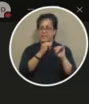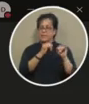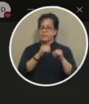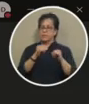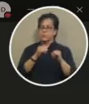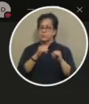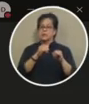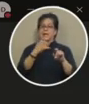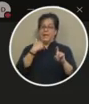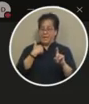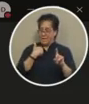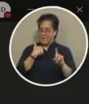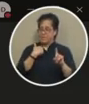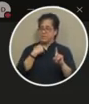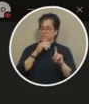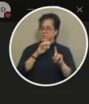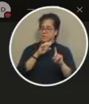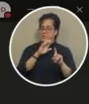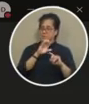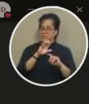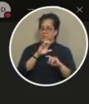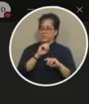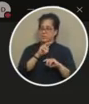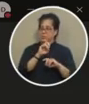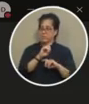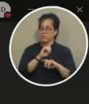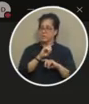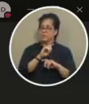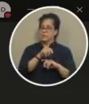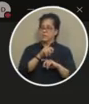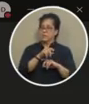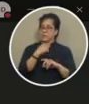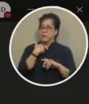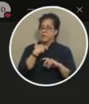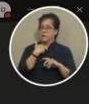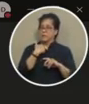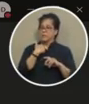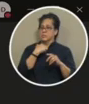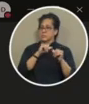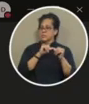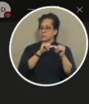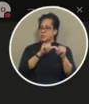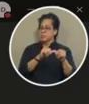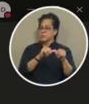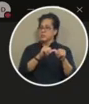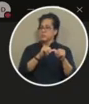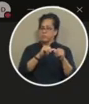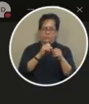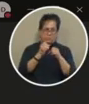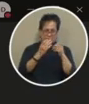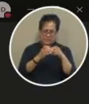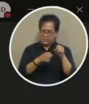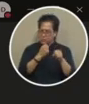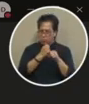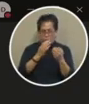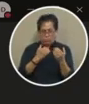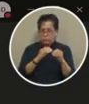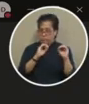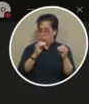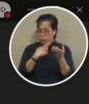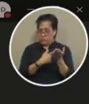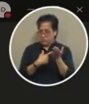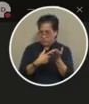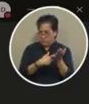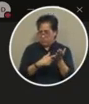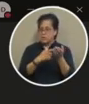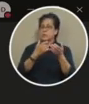the coronavirus. This is happening on ICE flights. They've been going on in El Paso for years with almost no discussion, and now they